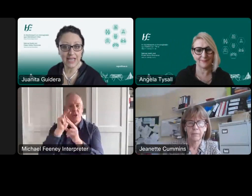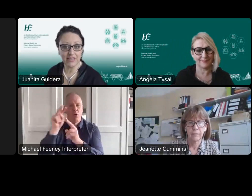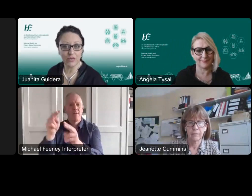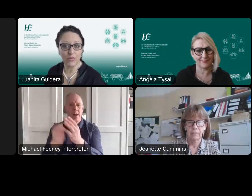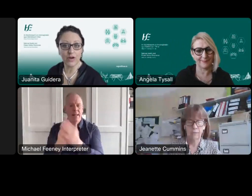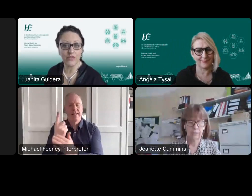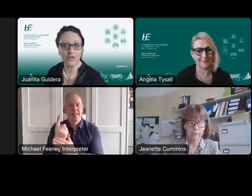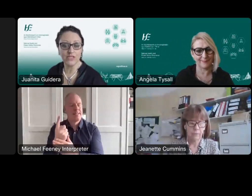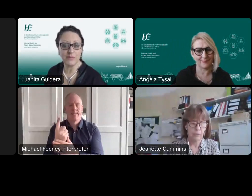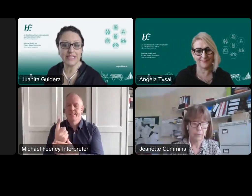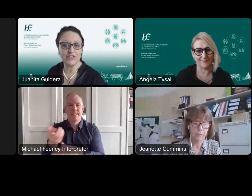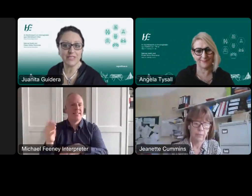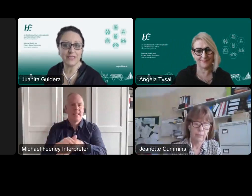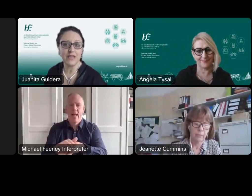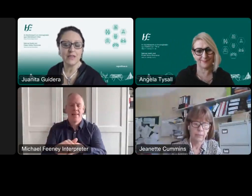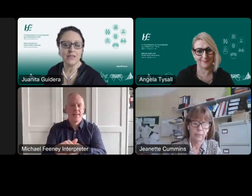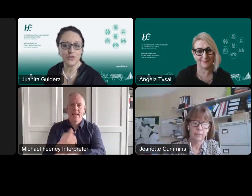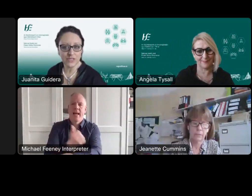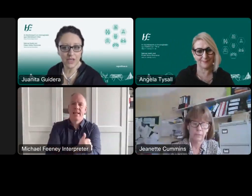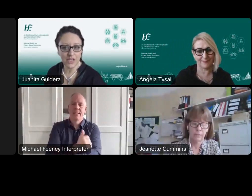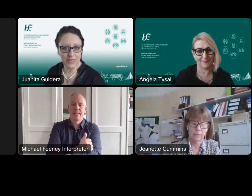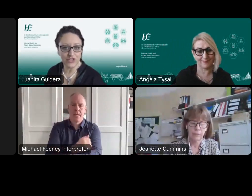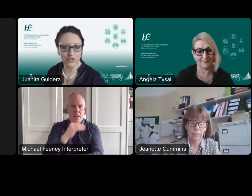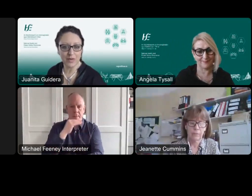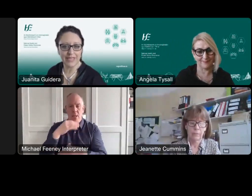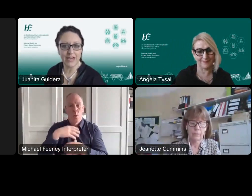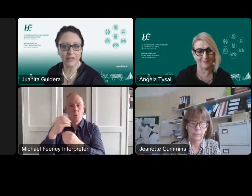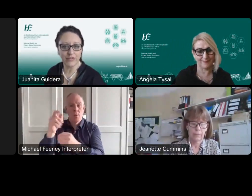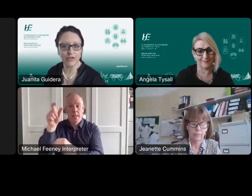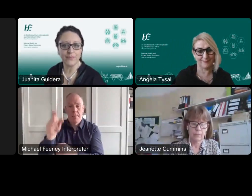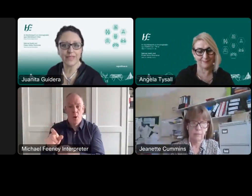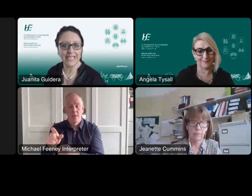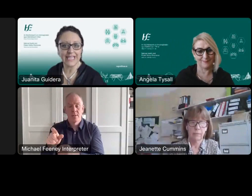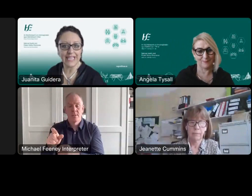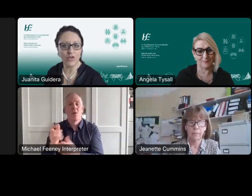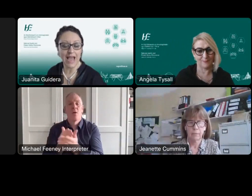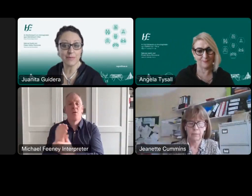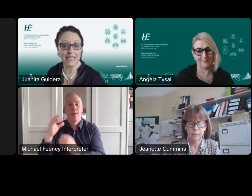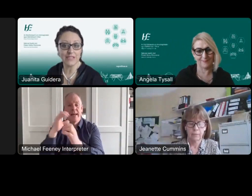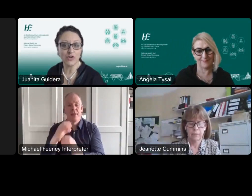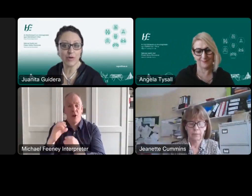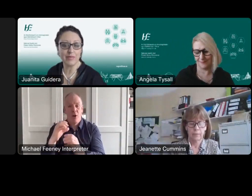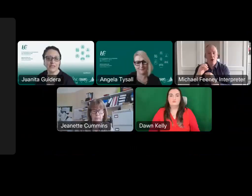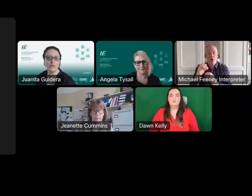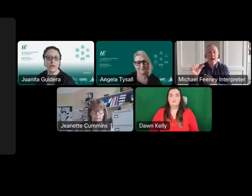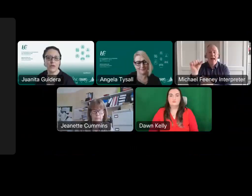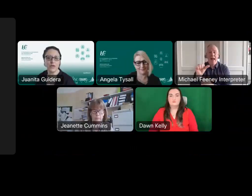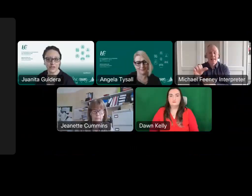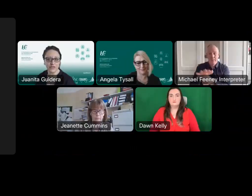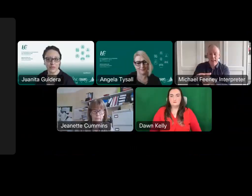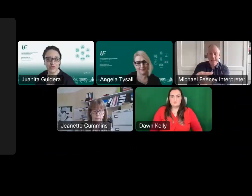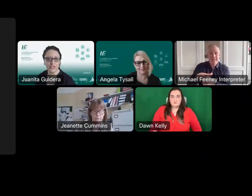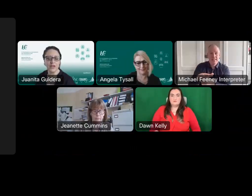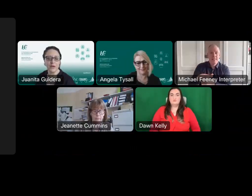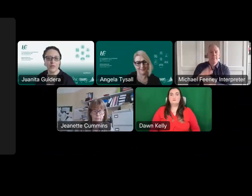unintended death where the cause is believed to be the suicide of a patient while being cared for in or at a place or premises in which the health